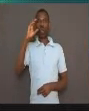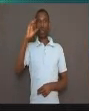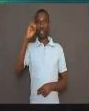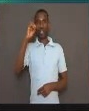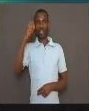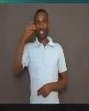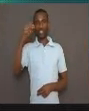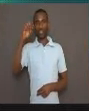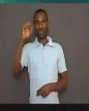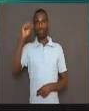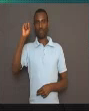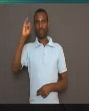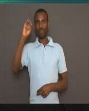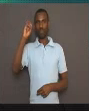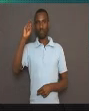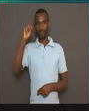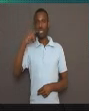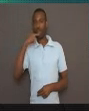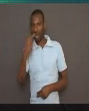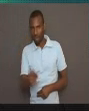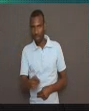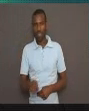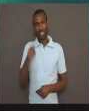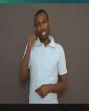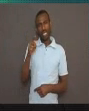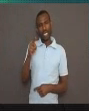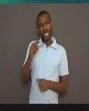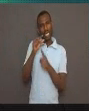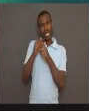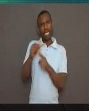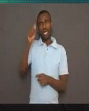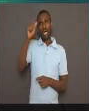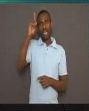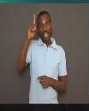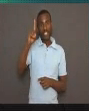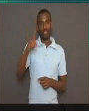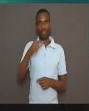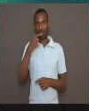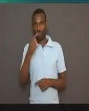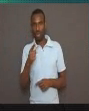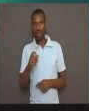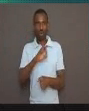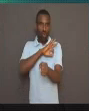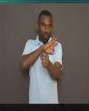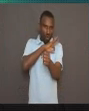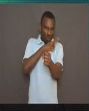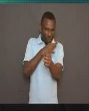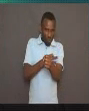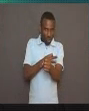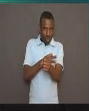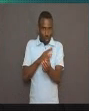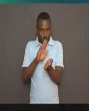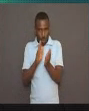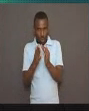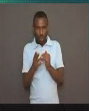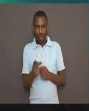The term adhesion is used to describe a force that holds